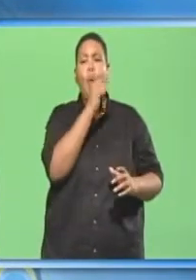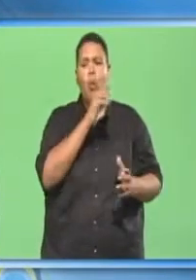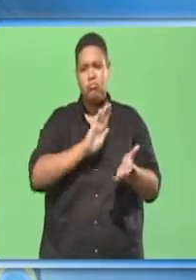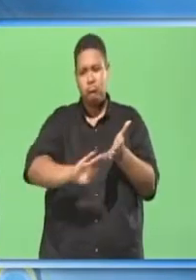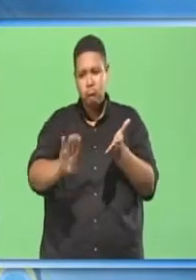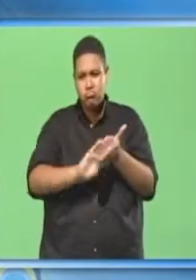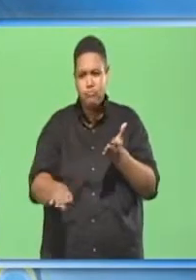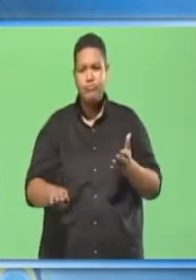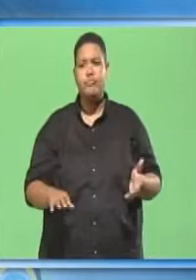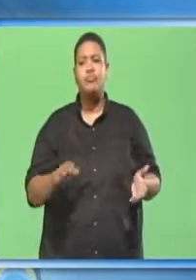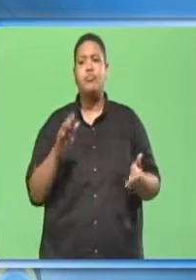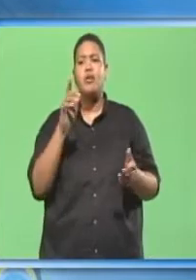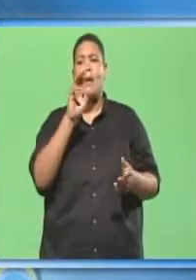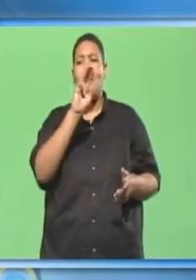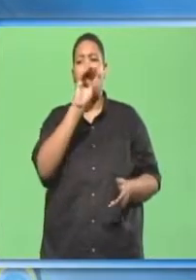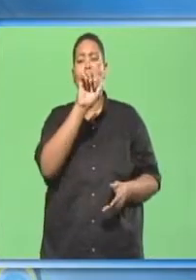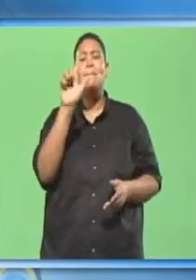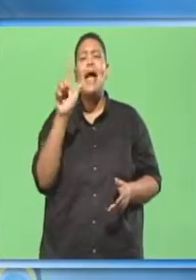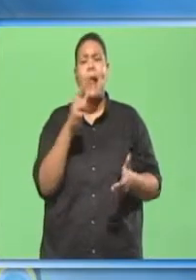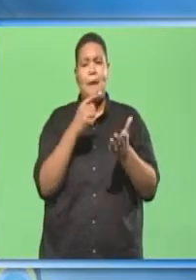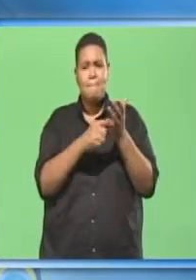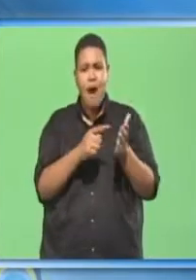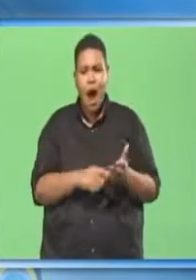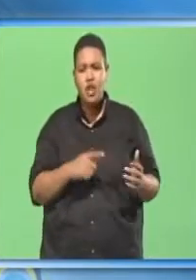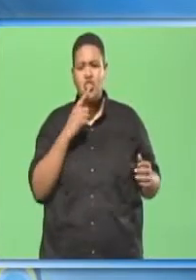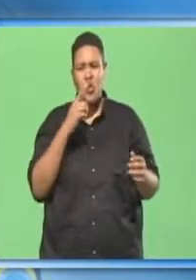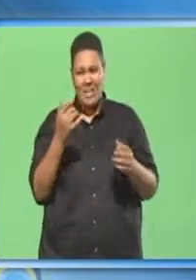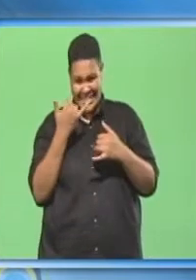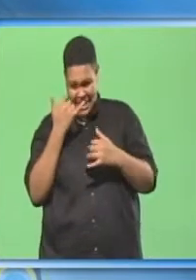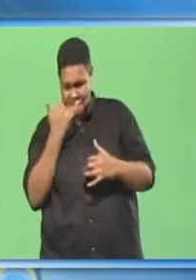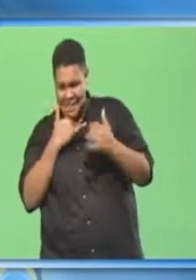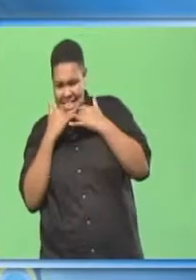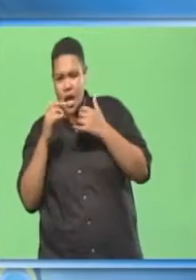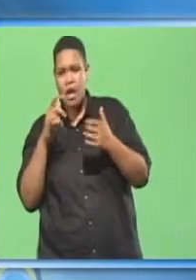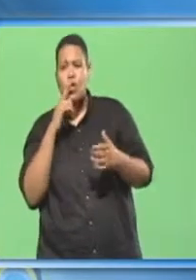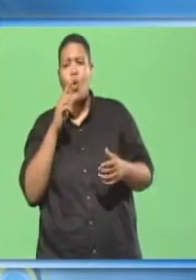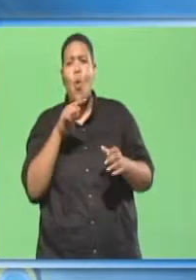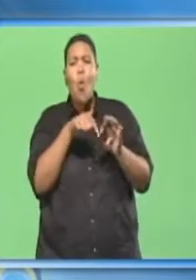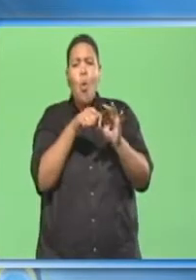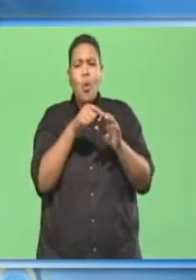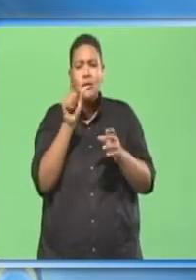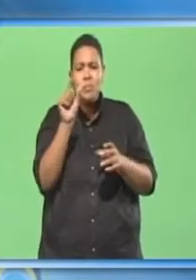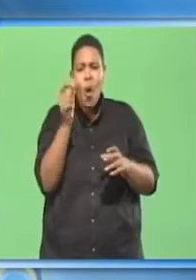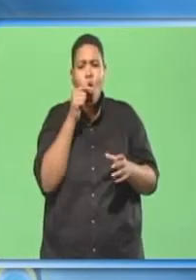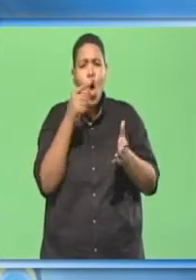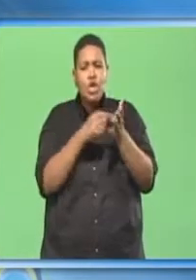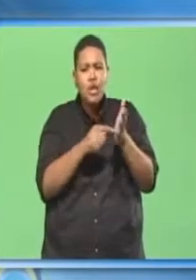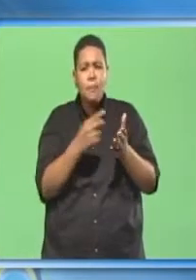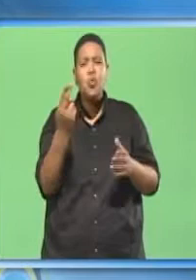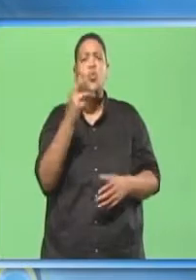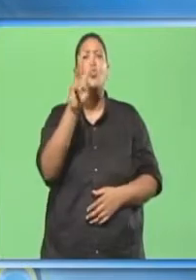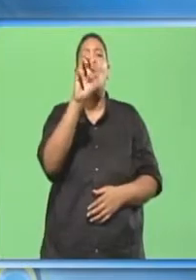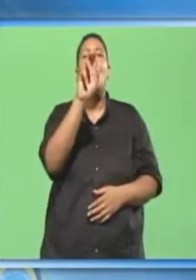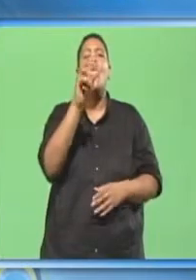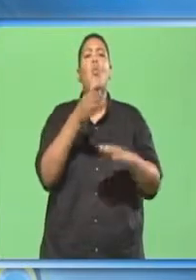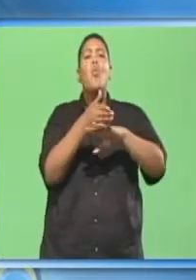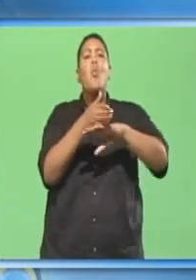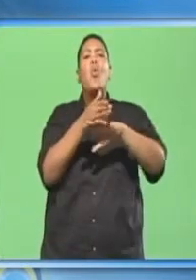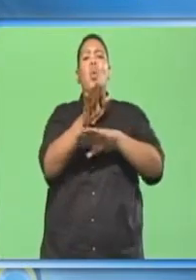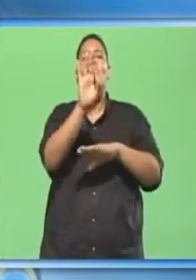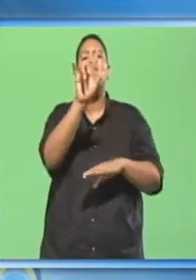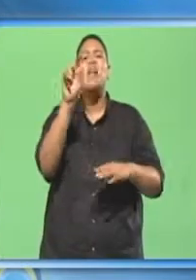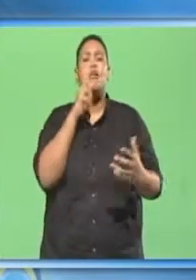to remove mill marks, to correct defects. Fill small holes or chips using wood filler that matches the